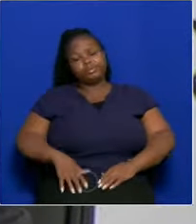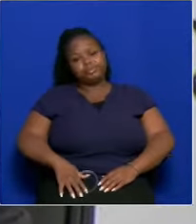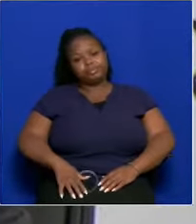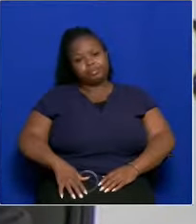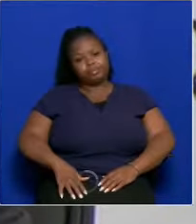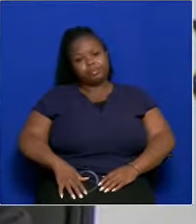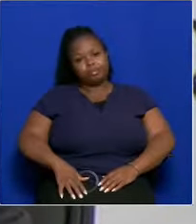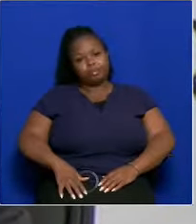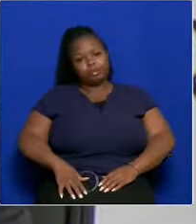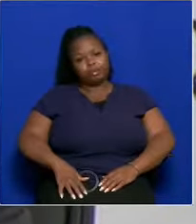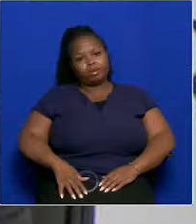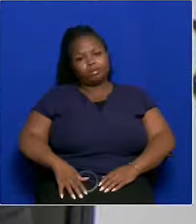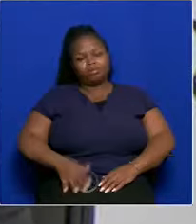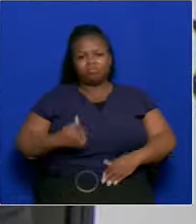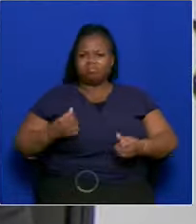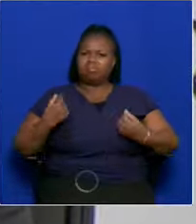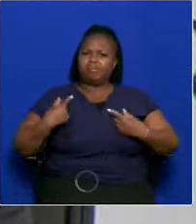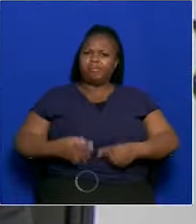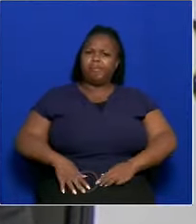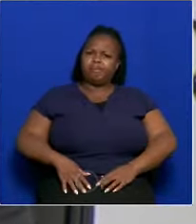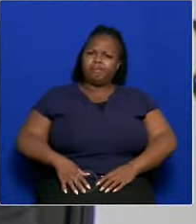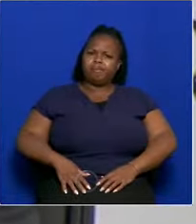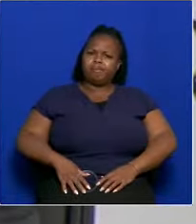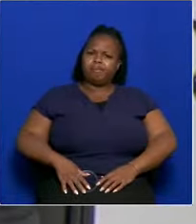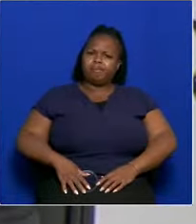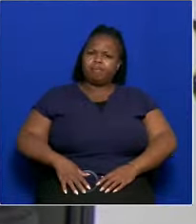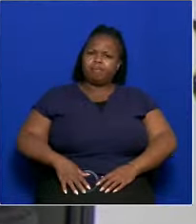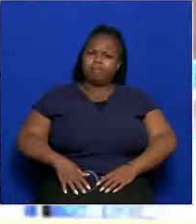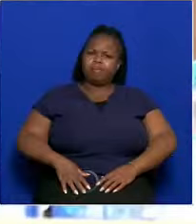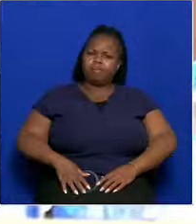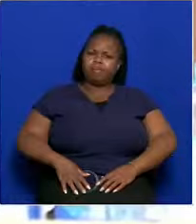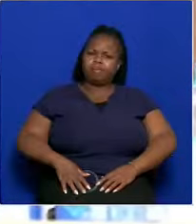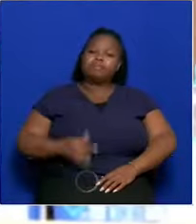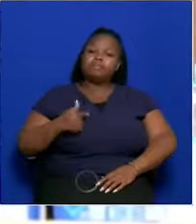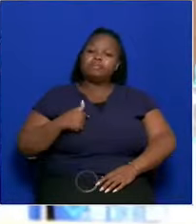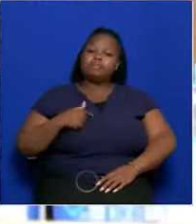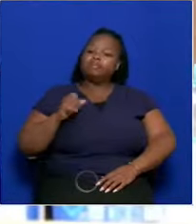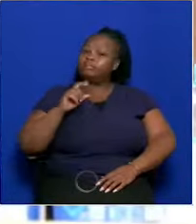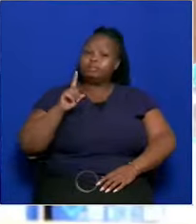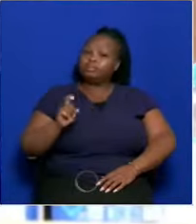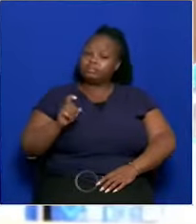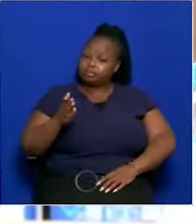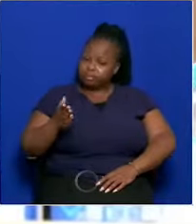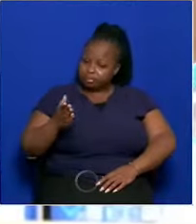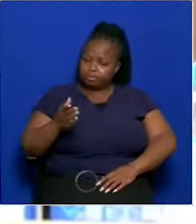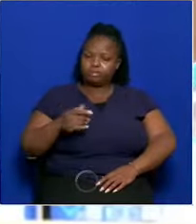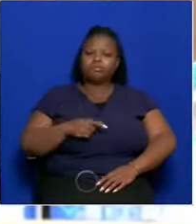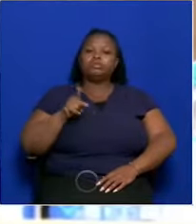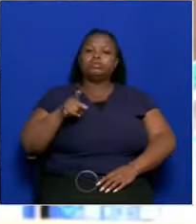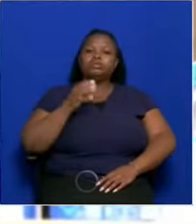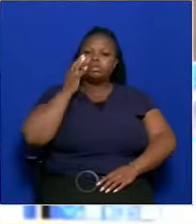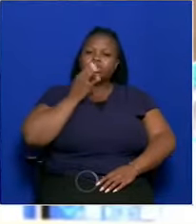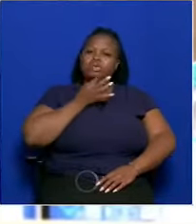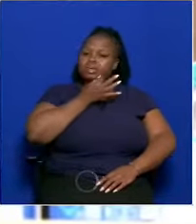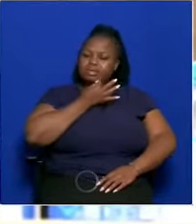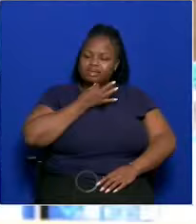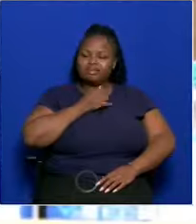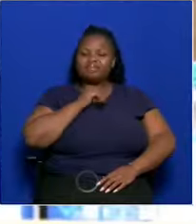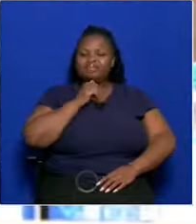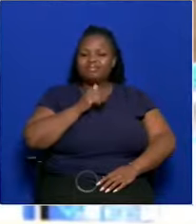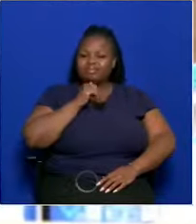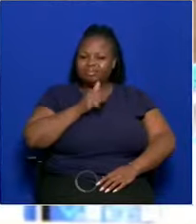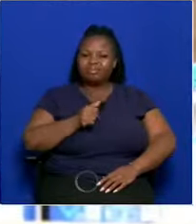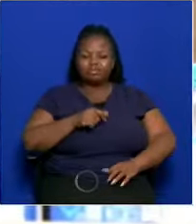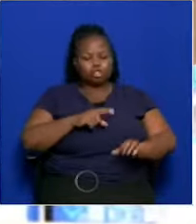I don't understand that. I'm asking my question in this context. You say, even though what was quoted was